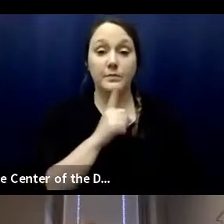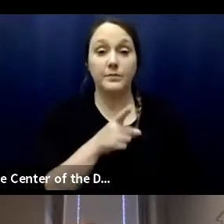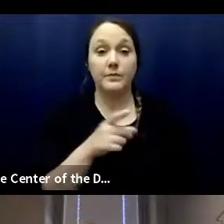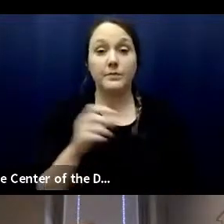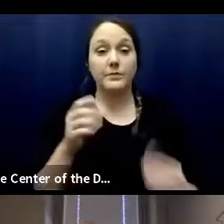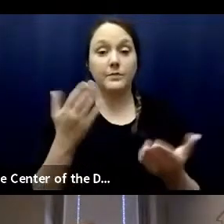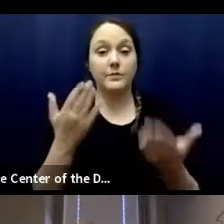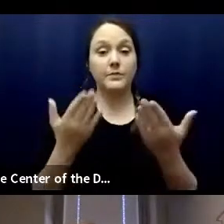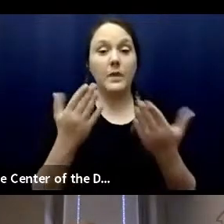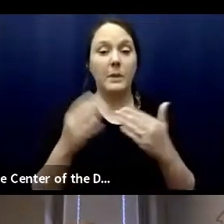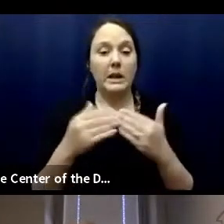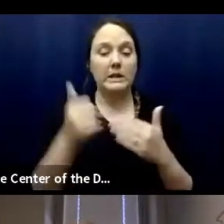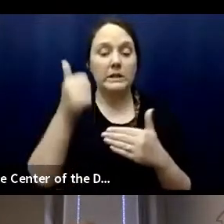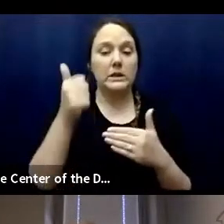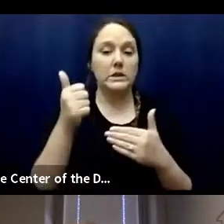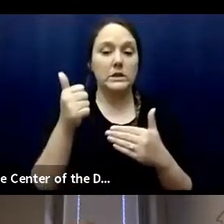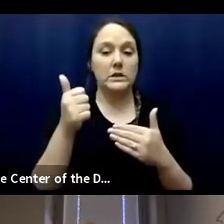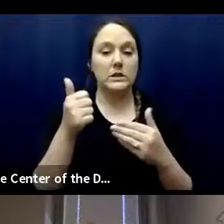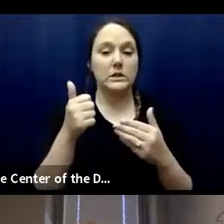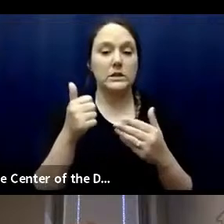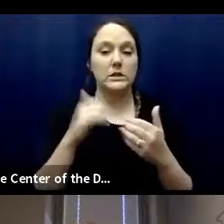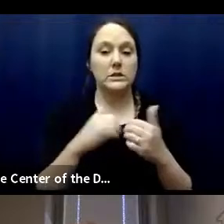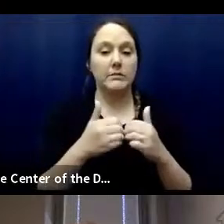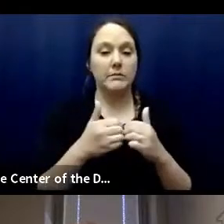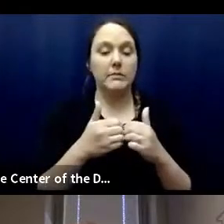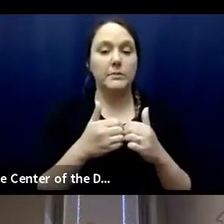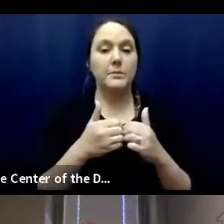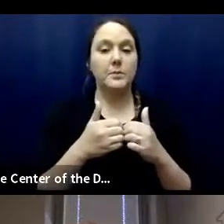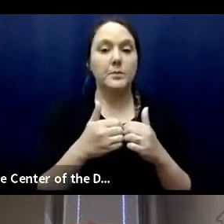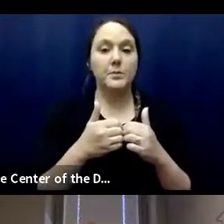Sure. Probably the easiest way to do it